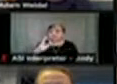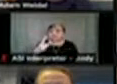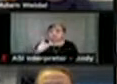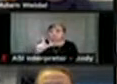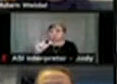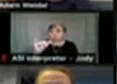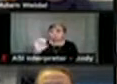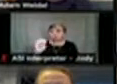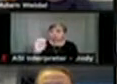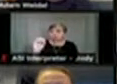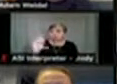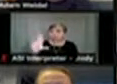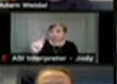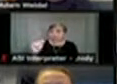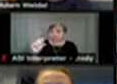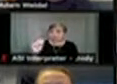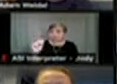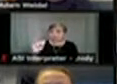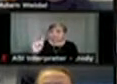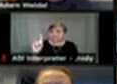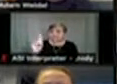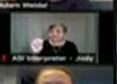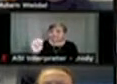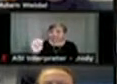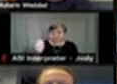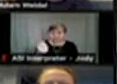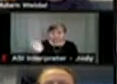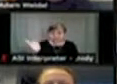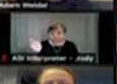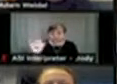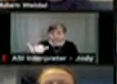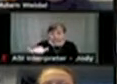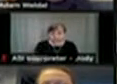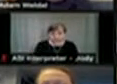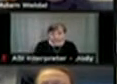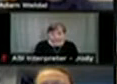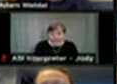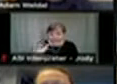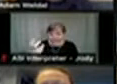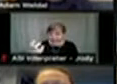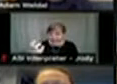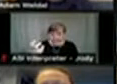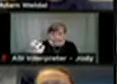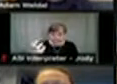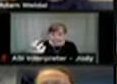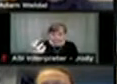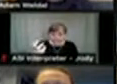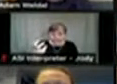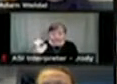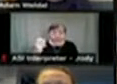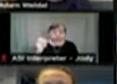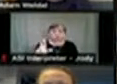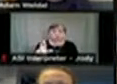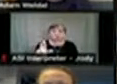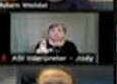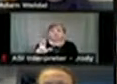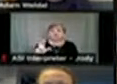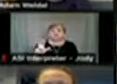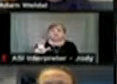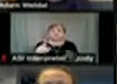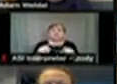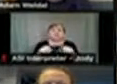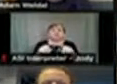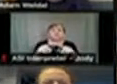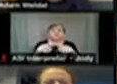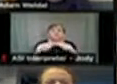stance. I don't know how anyone else feels if you want to add in the word outside after during physical education